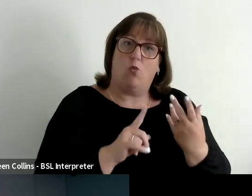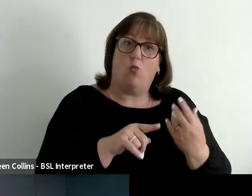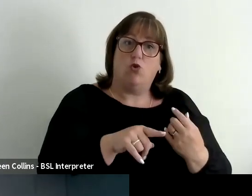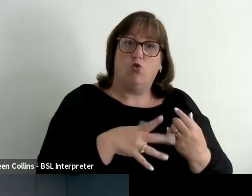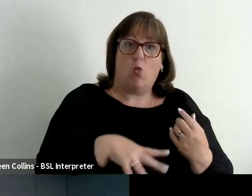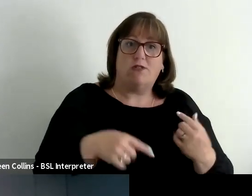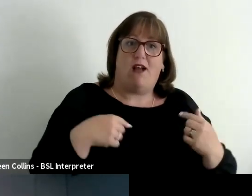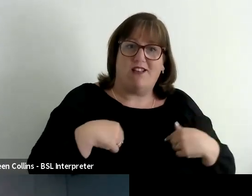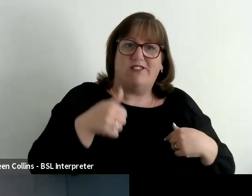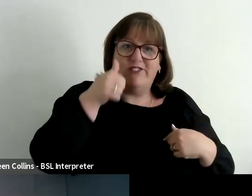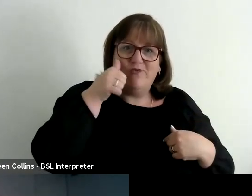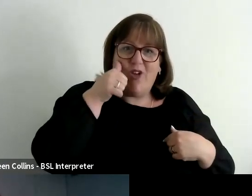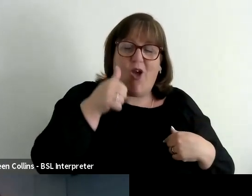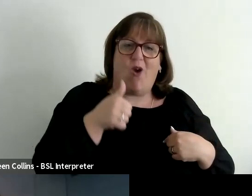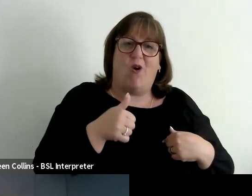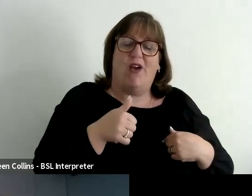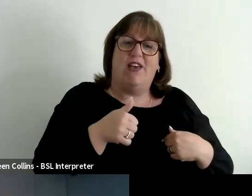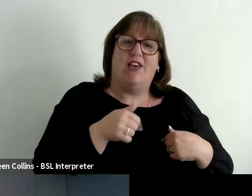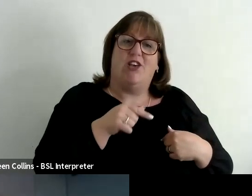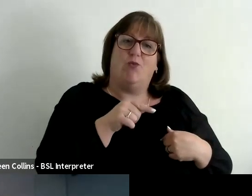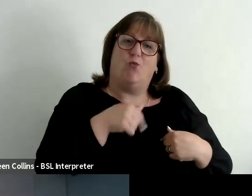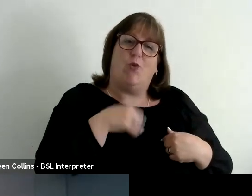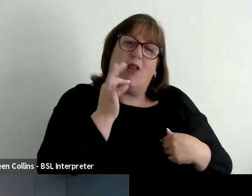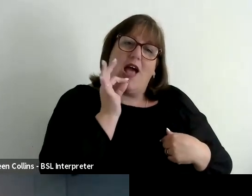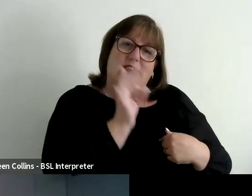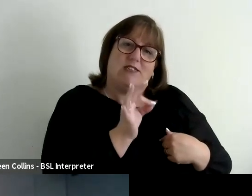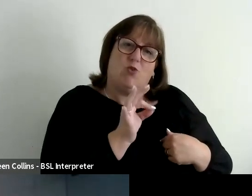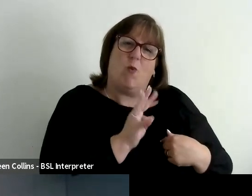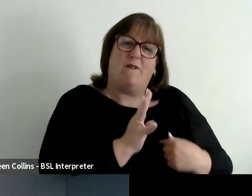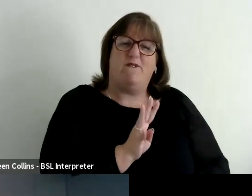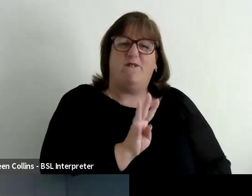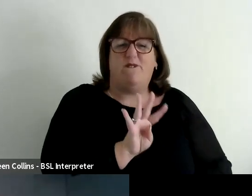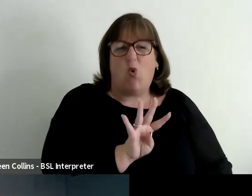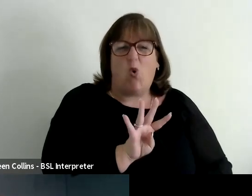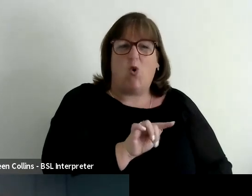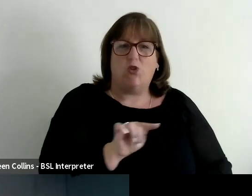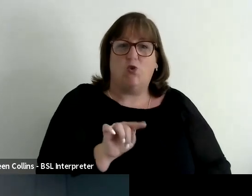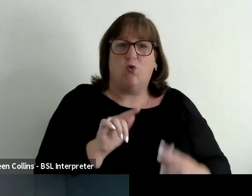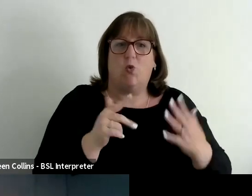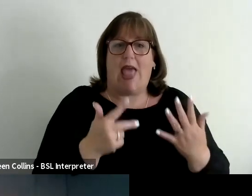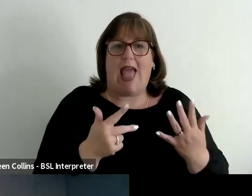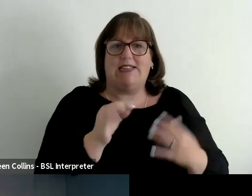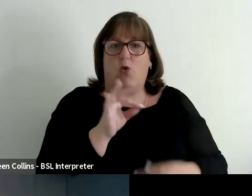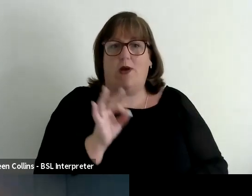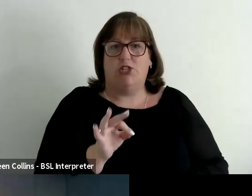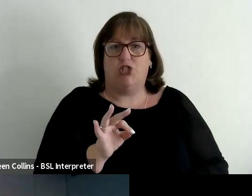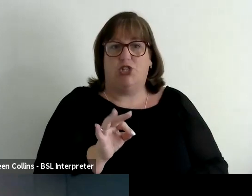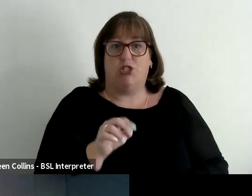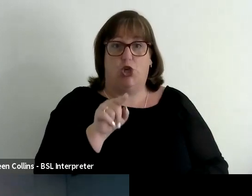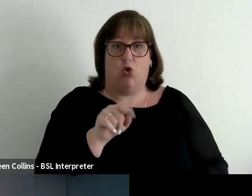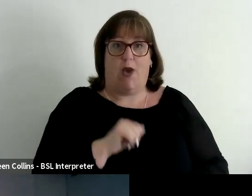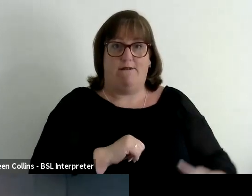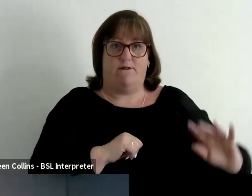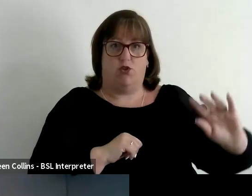8 questions. You would record yourself answering those questions. Some people find that